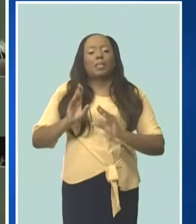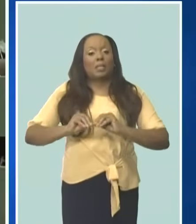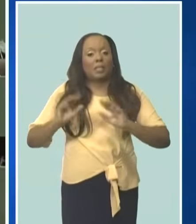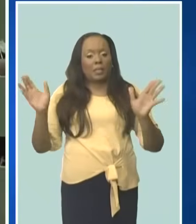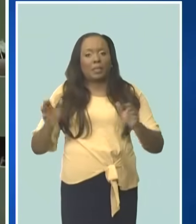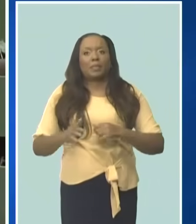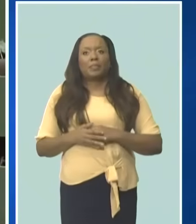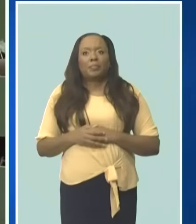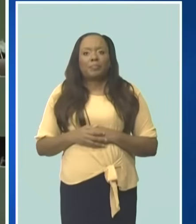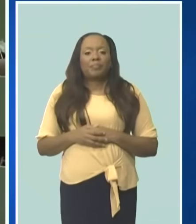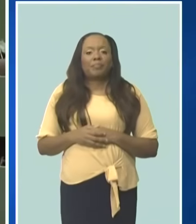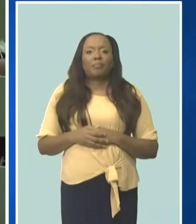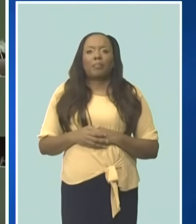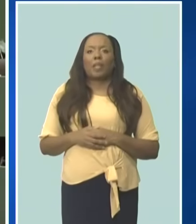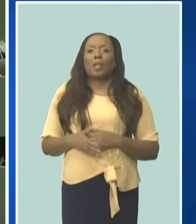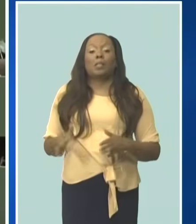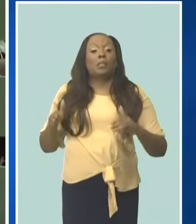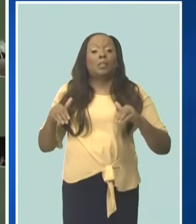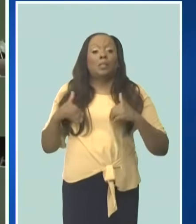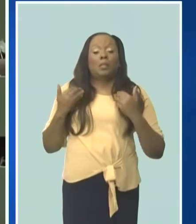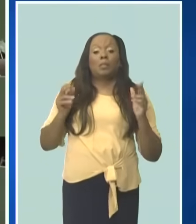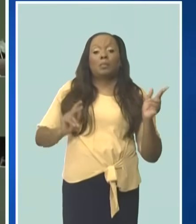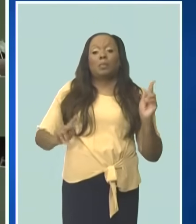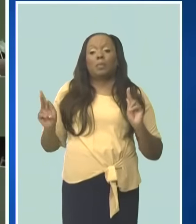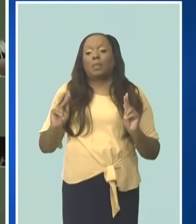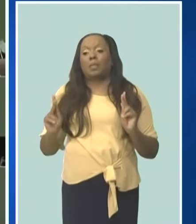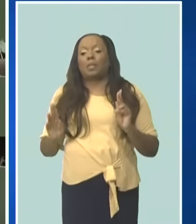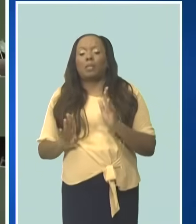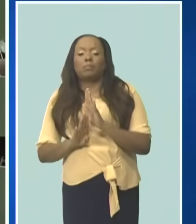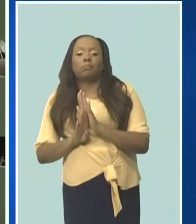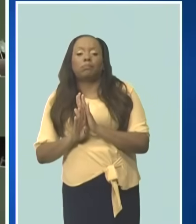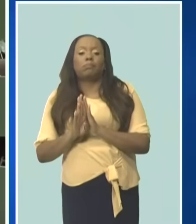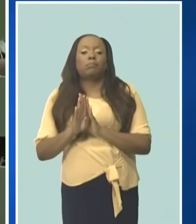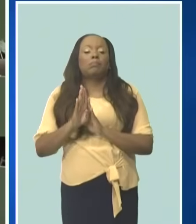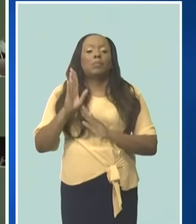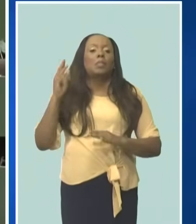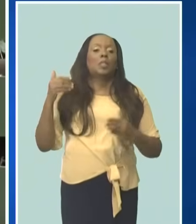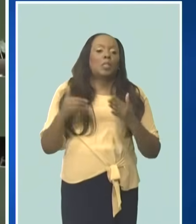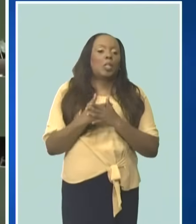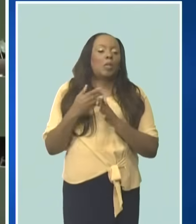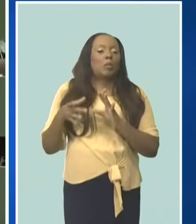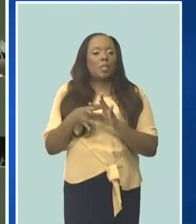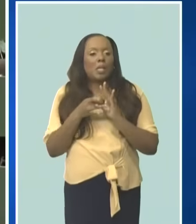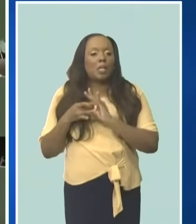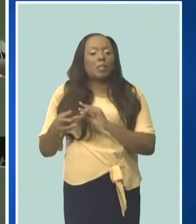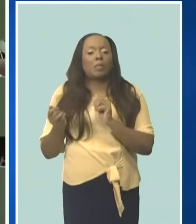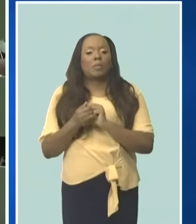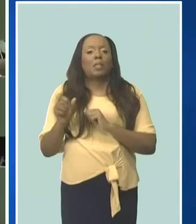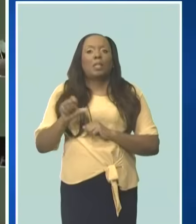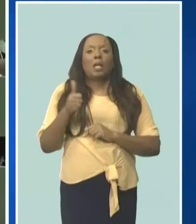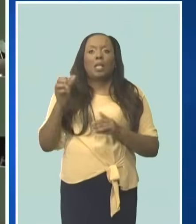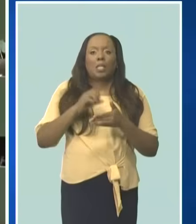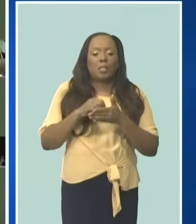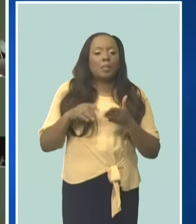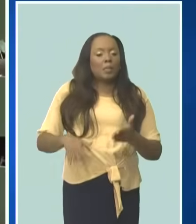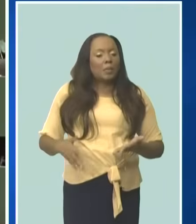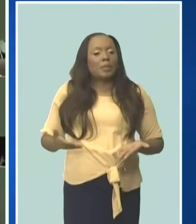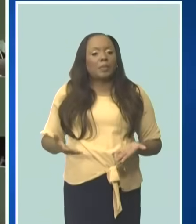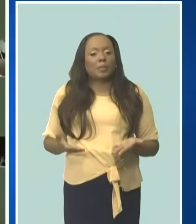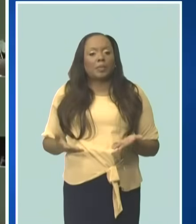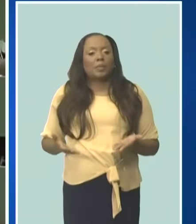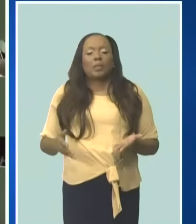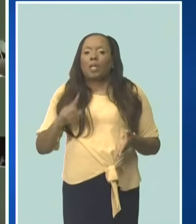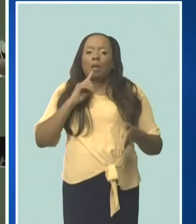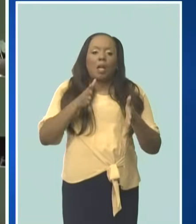they're growing personally. They're able to build new relationships with the other students who are actually at the camp. So we're